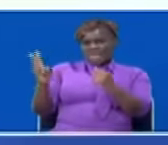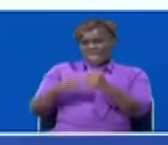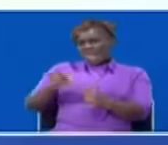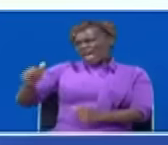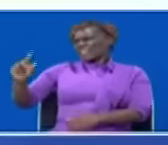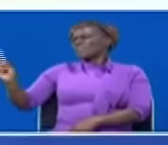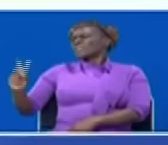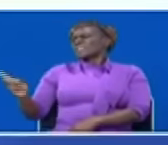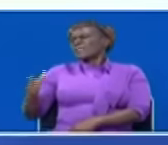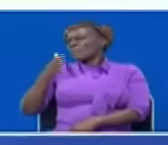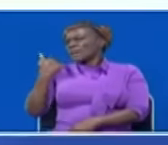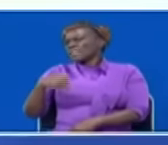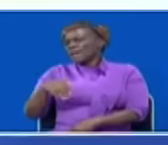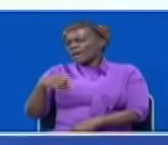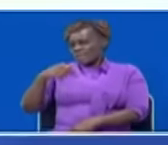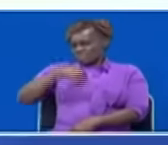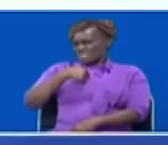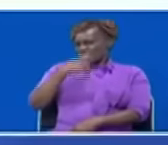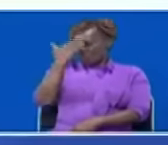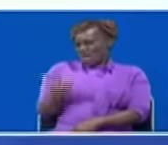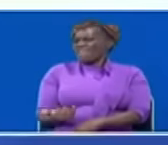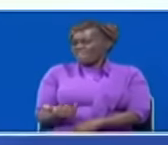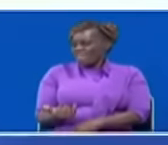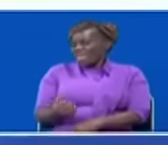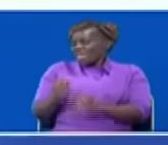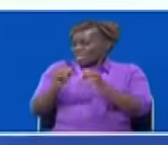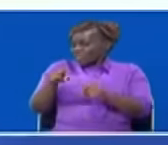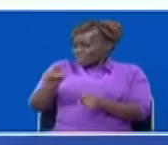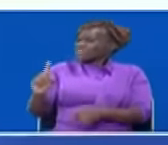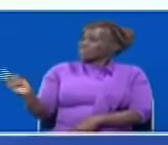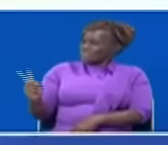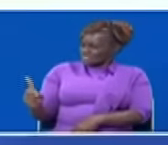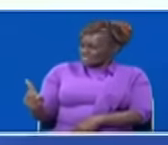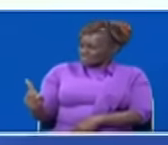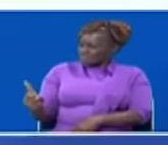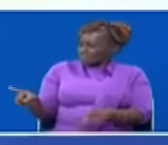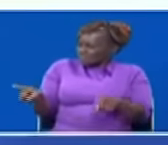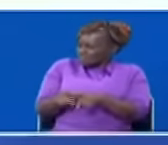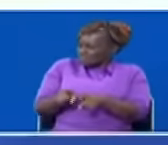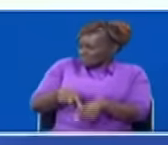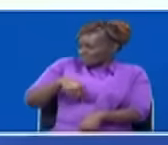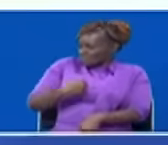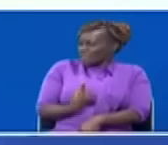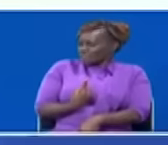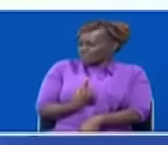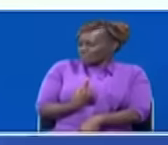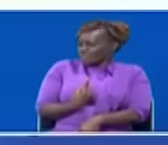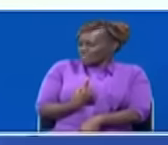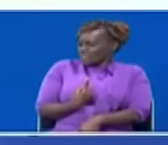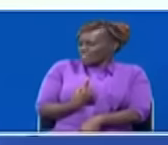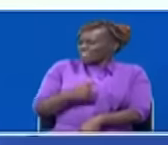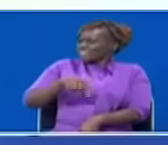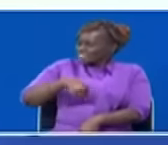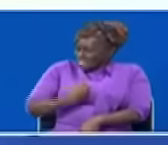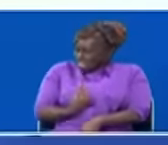other presidential candidates better than Ababu Namwamba? Okay. If the other candidates can be presidential material, Ababu Namwamba is